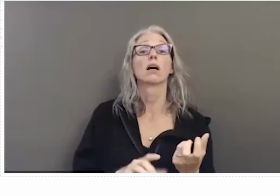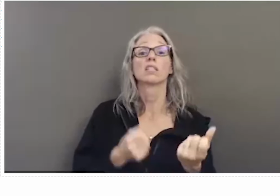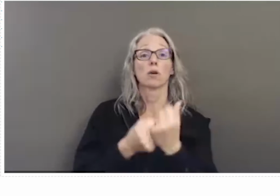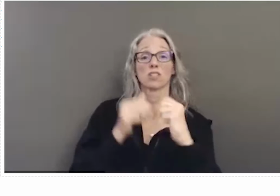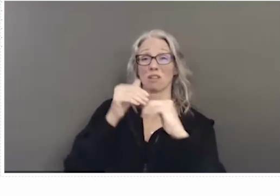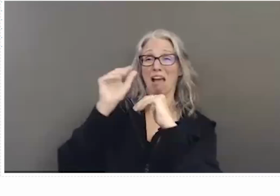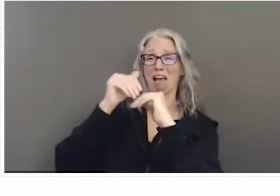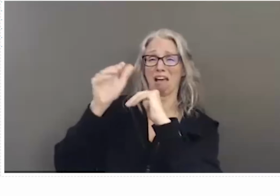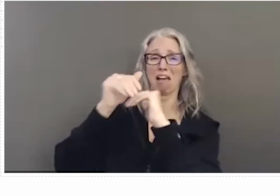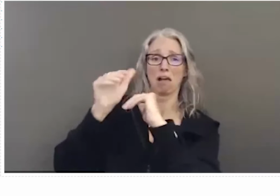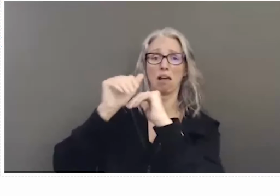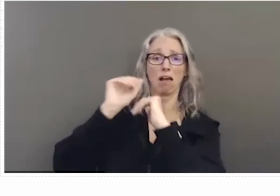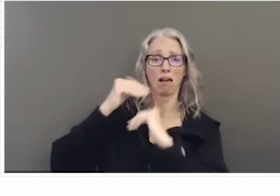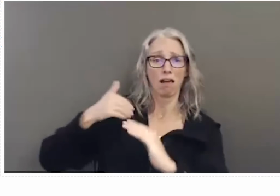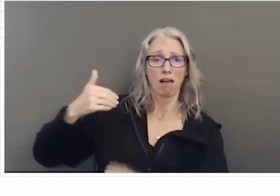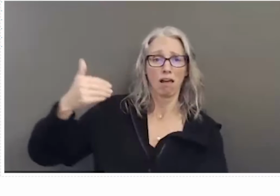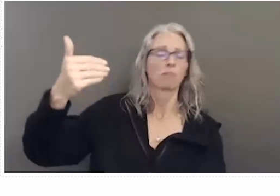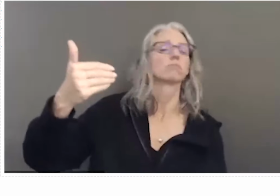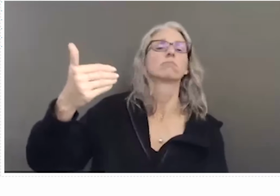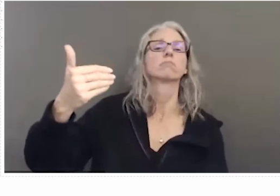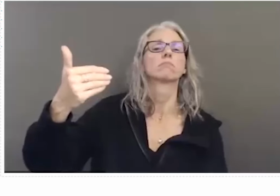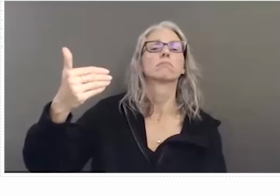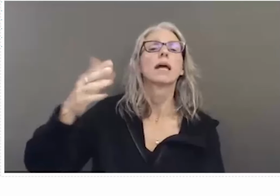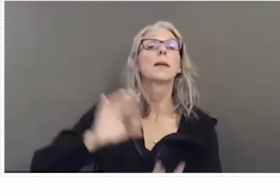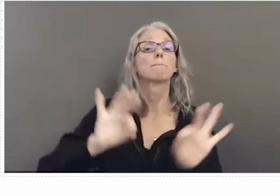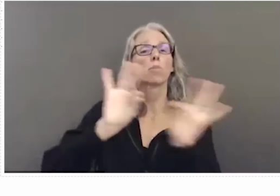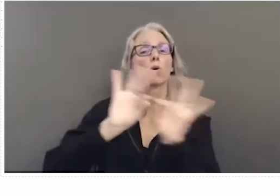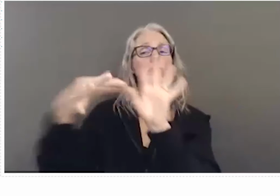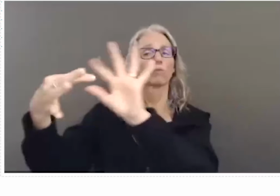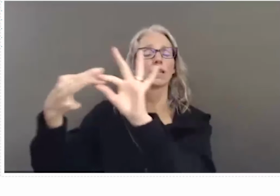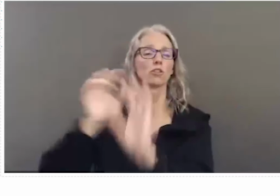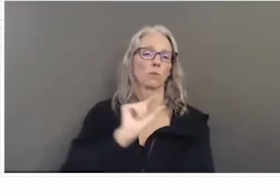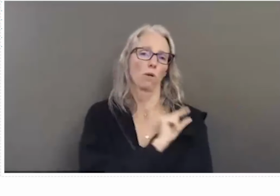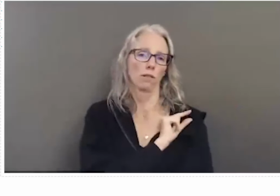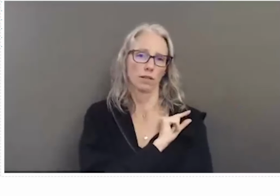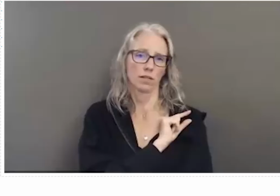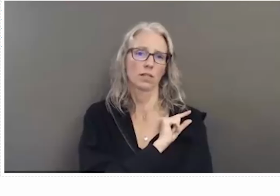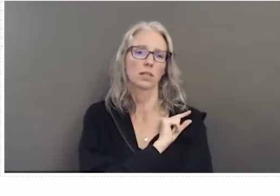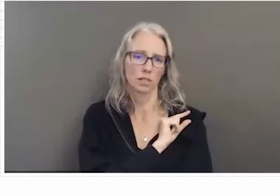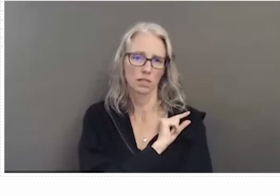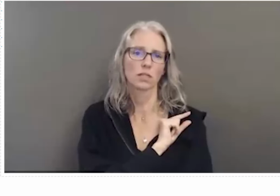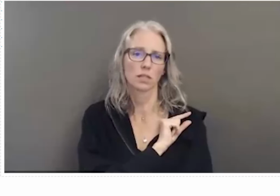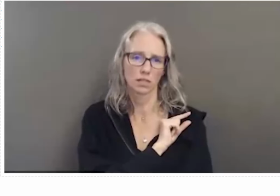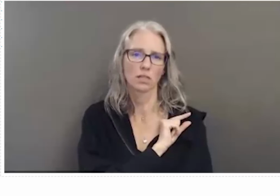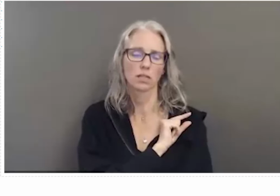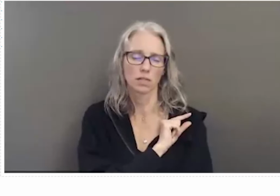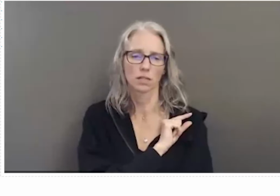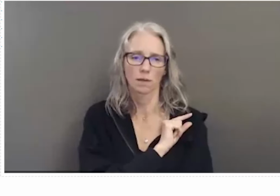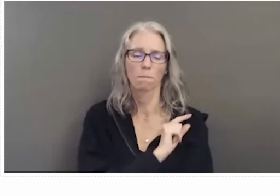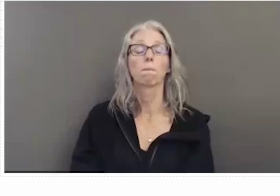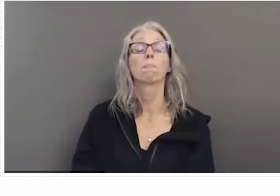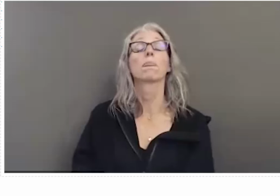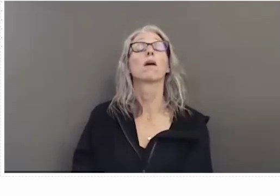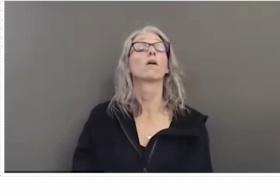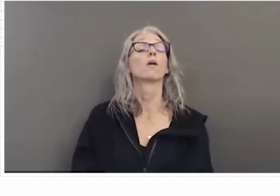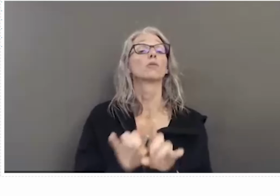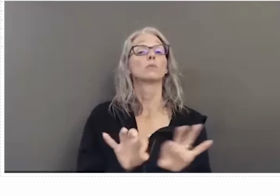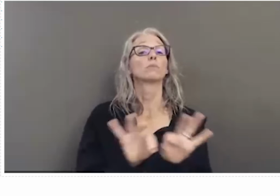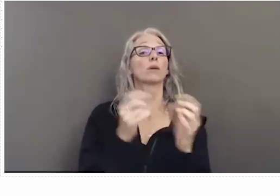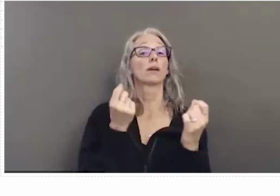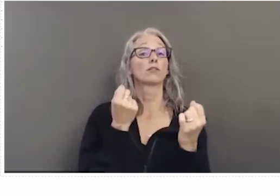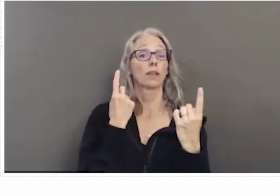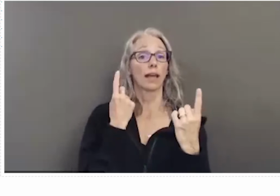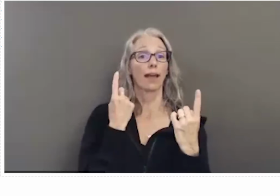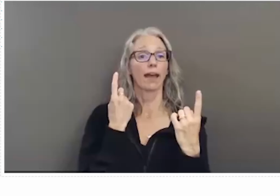quality relationships and quality understanding of what the company might be looking for. And again, understanding also what you as